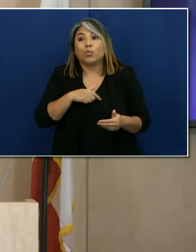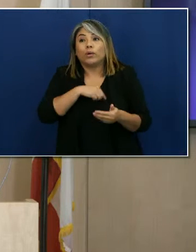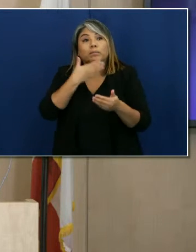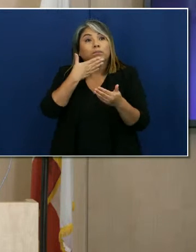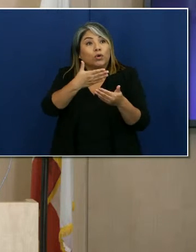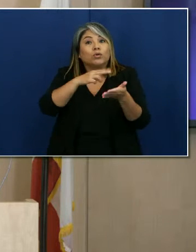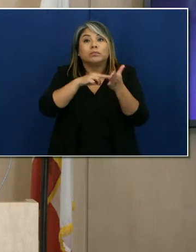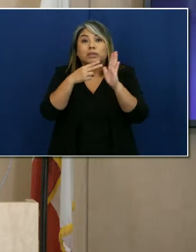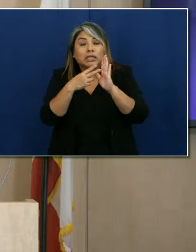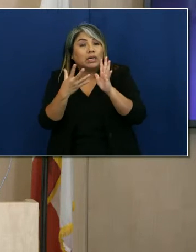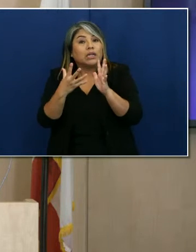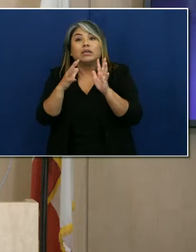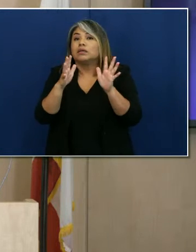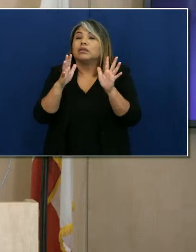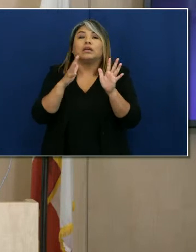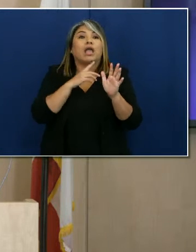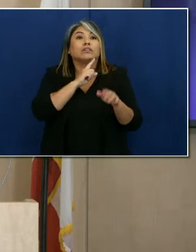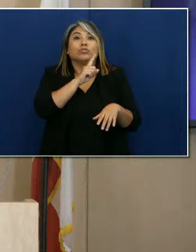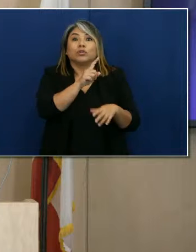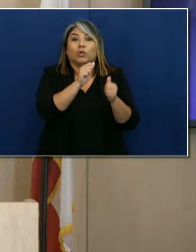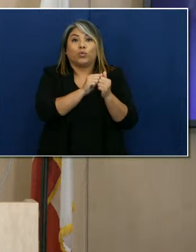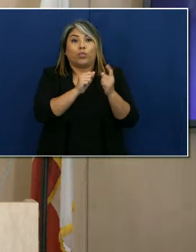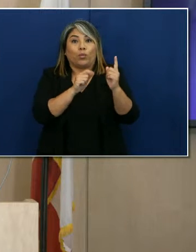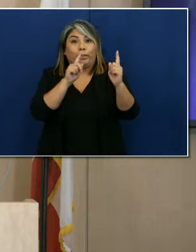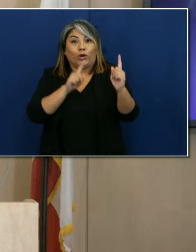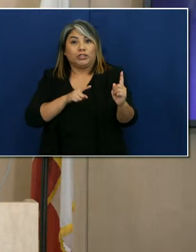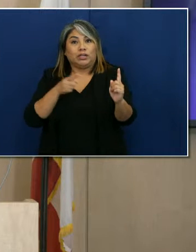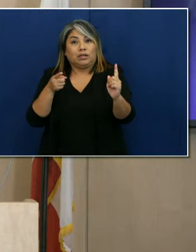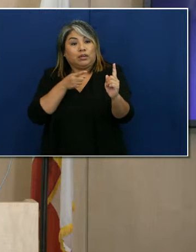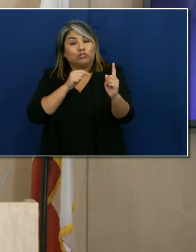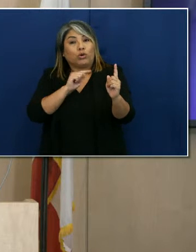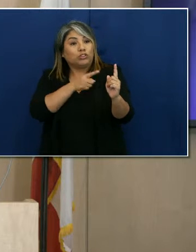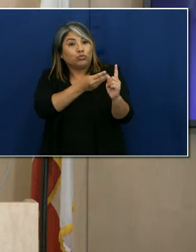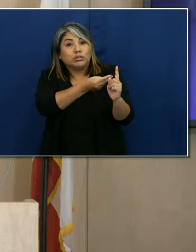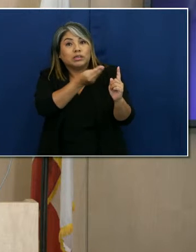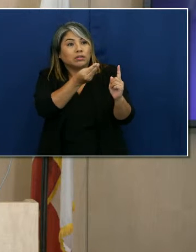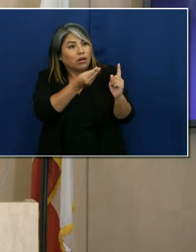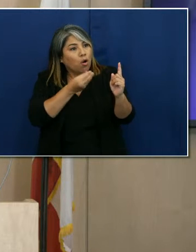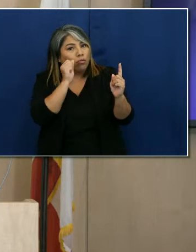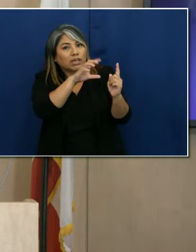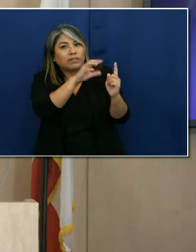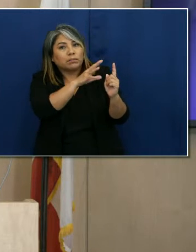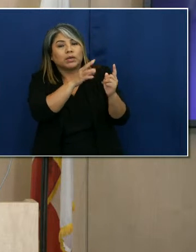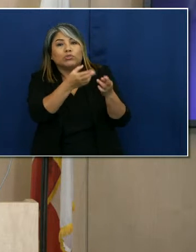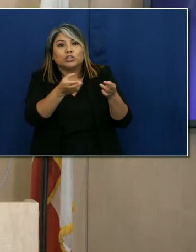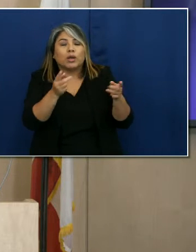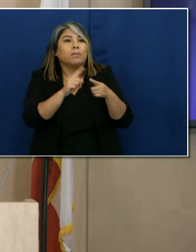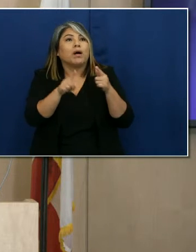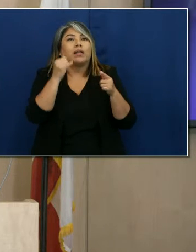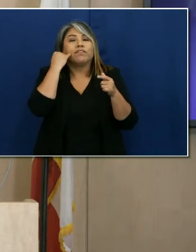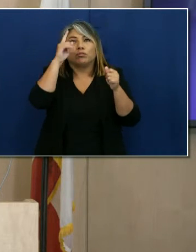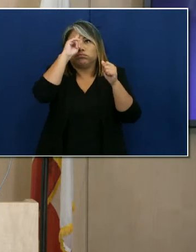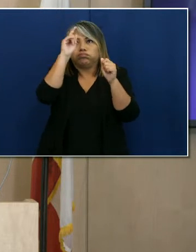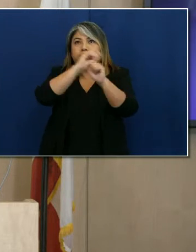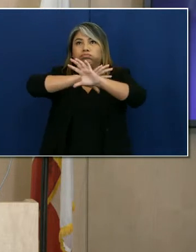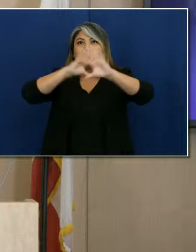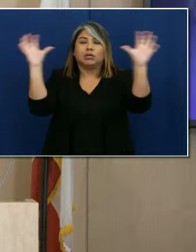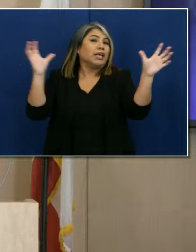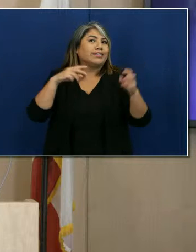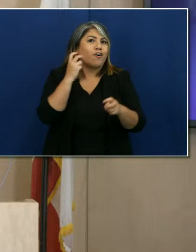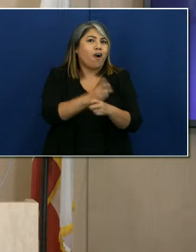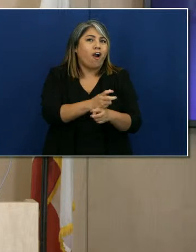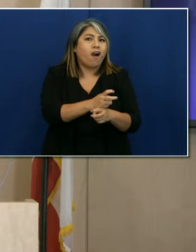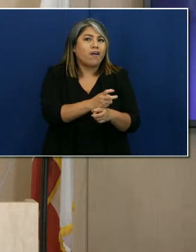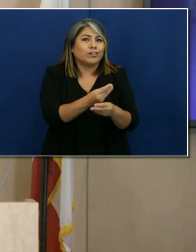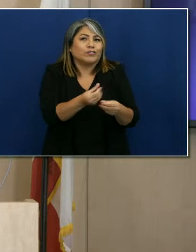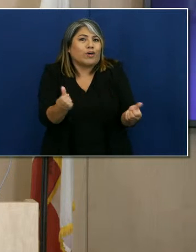and certainly with one person in front of you, you can try to connect them to the resources that they need. But when you look at a bigger picture, it's hard